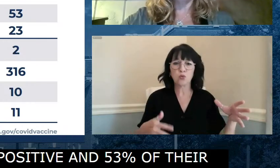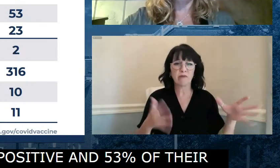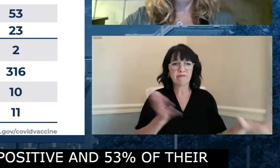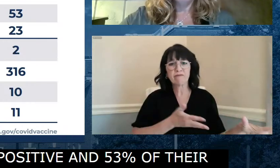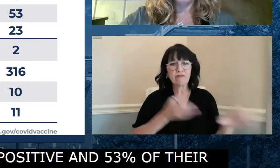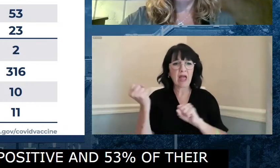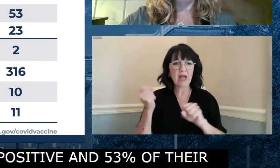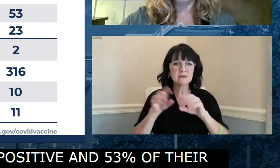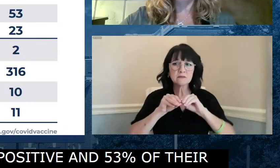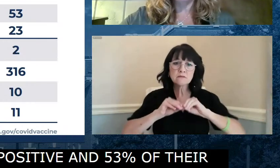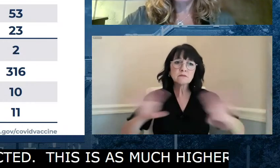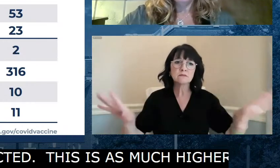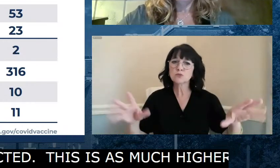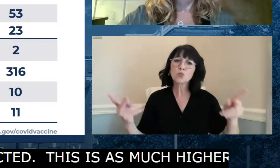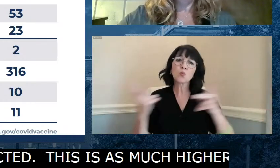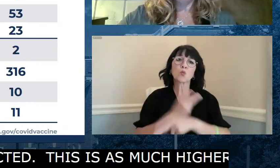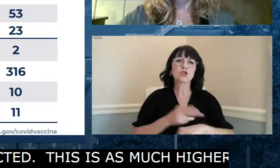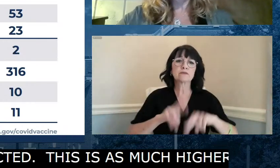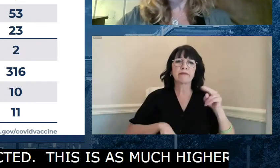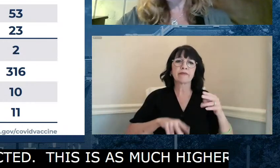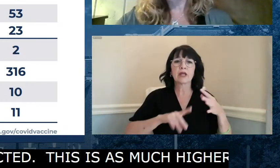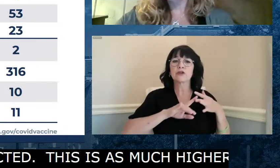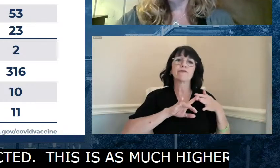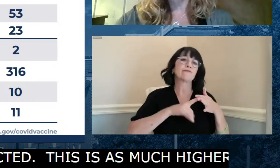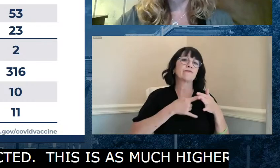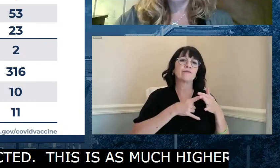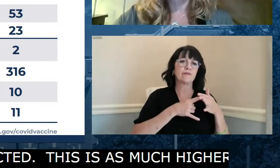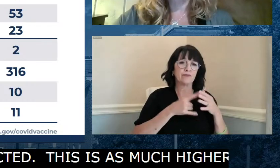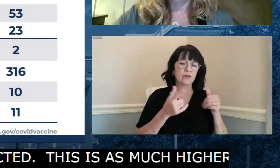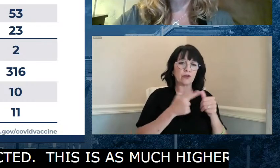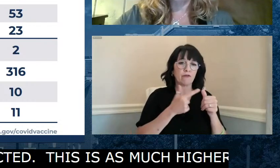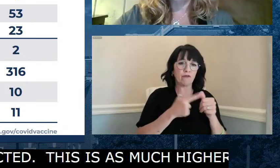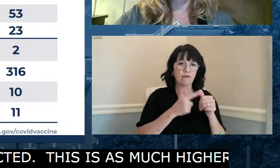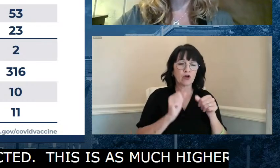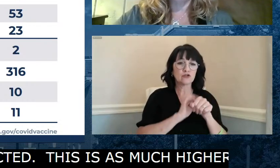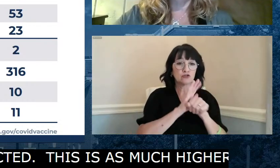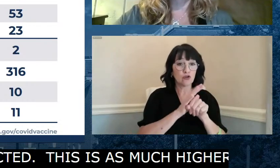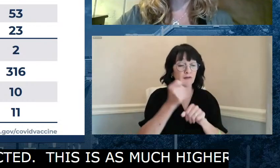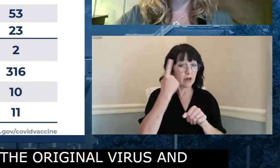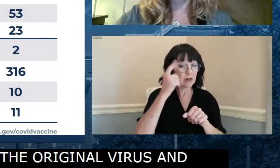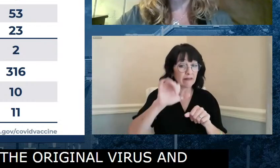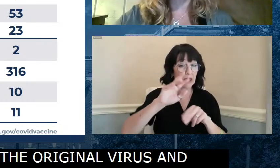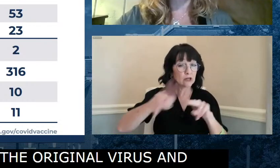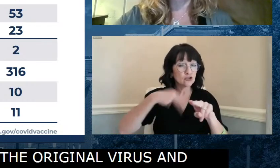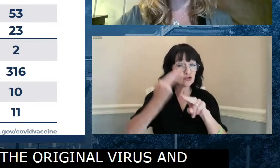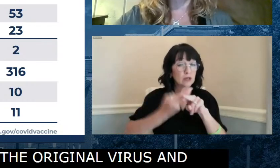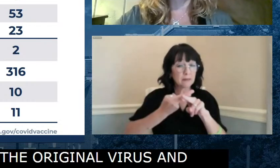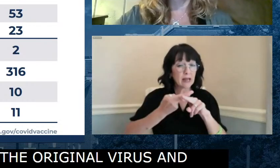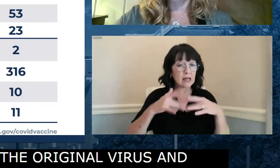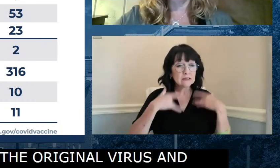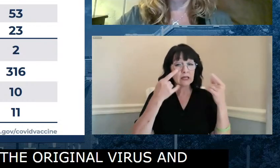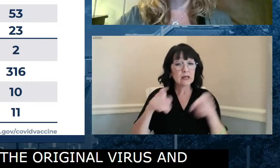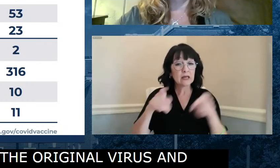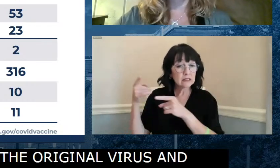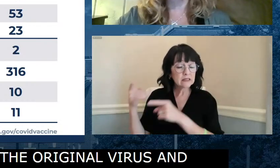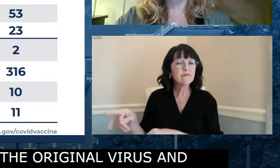and the other variants. Now, I will add, in that gymnastics meet, there were several risk